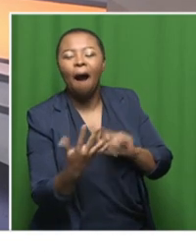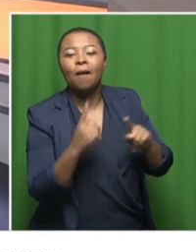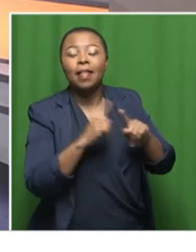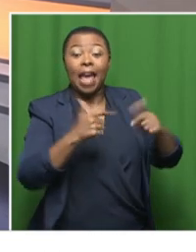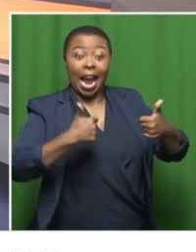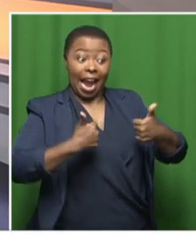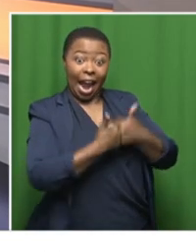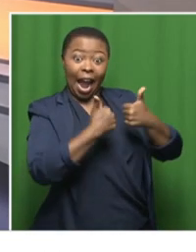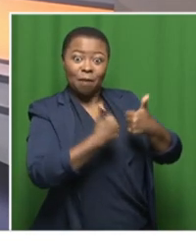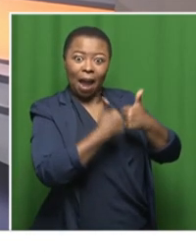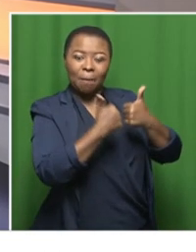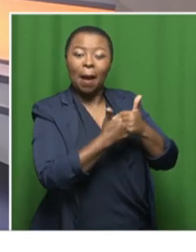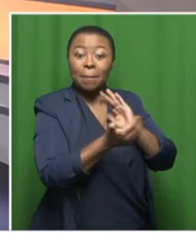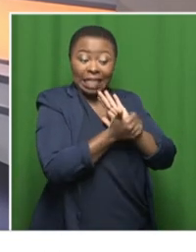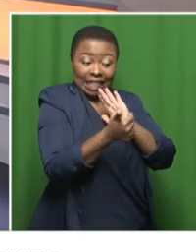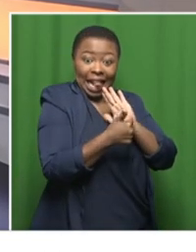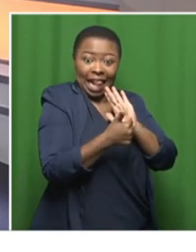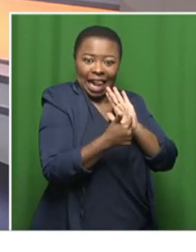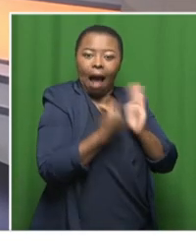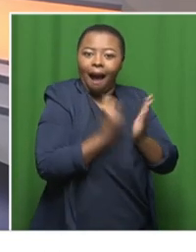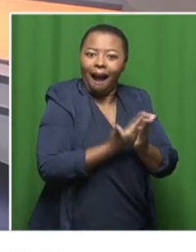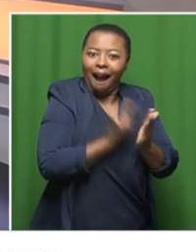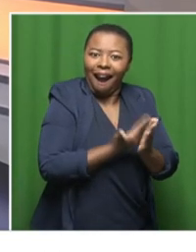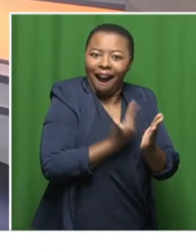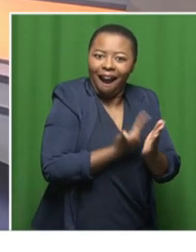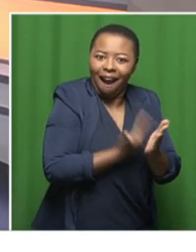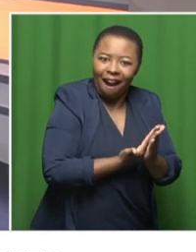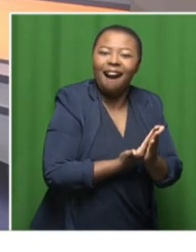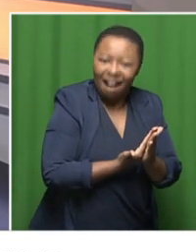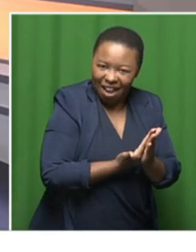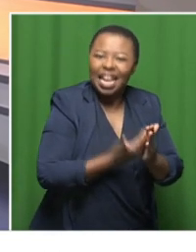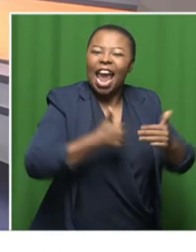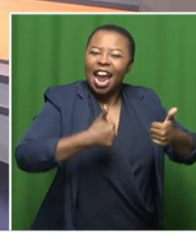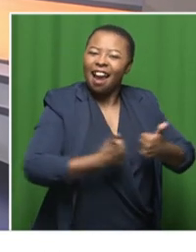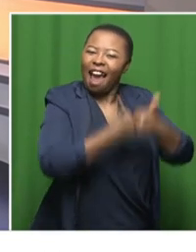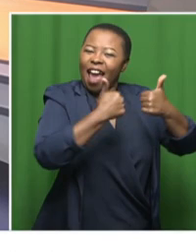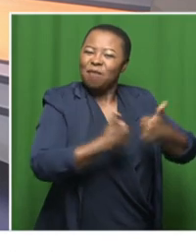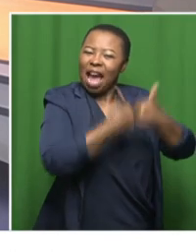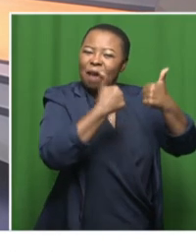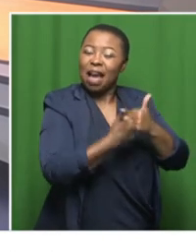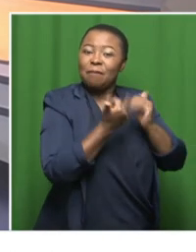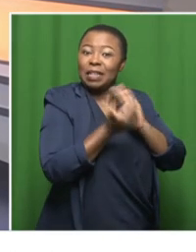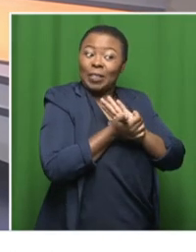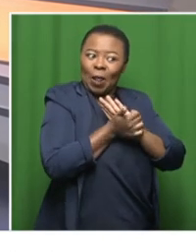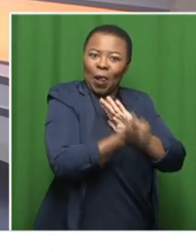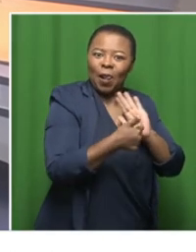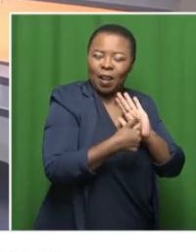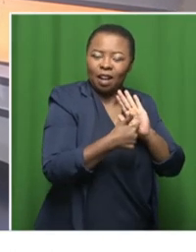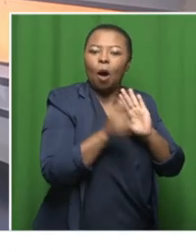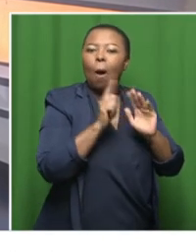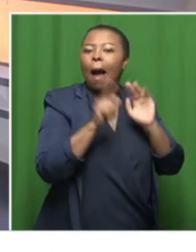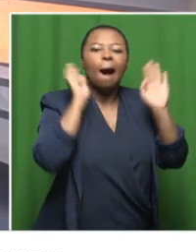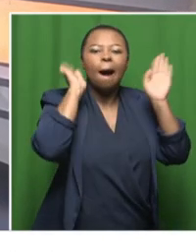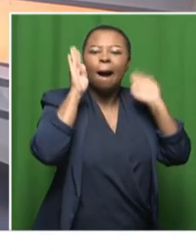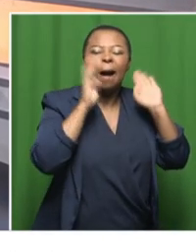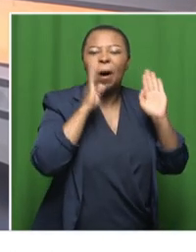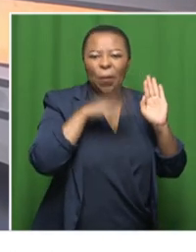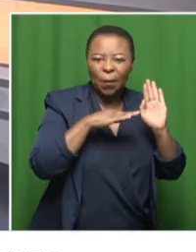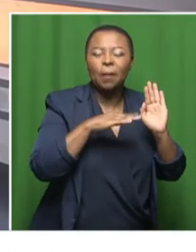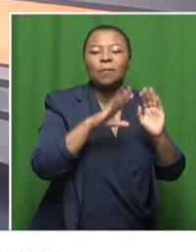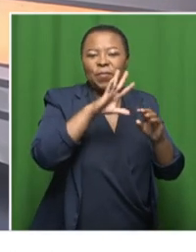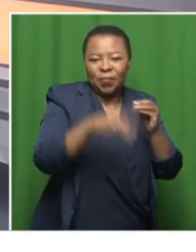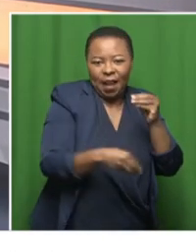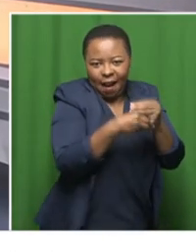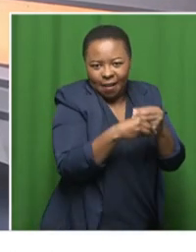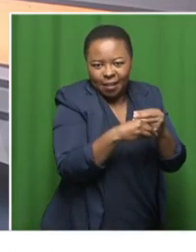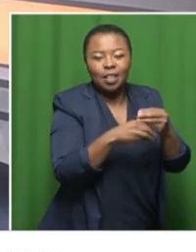that skill. And all the gear that we use playing those games to practice the skill set, we donate to the nursery school. There's also a little